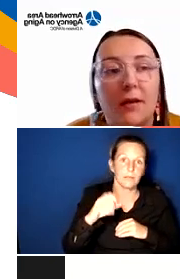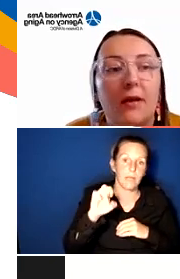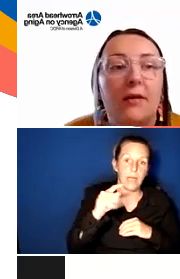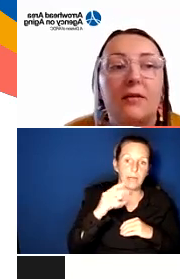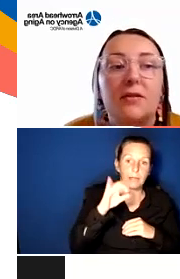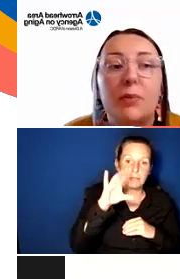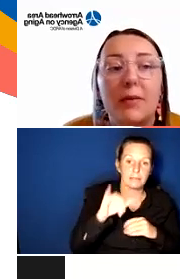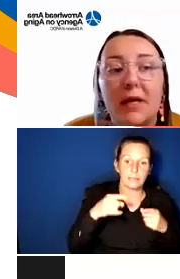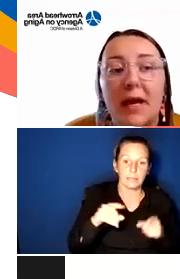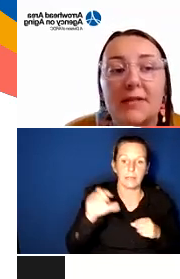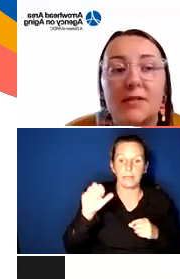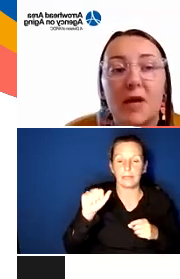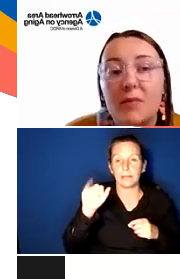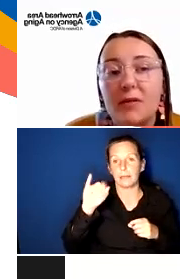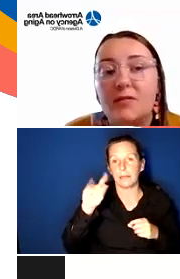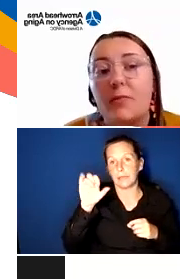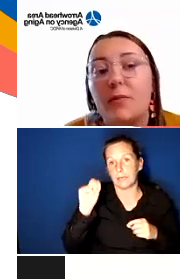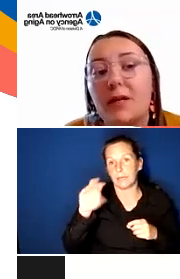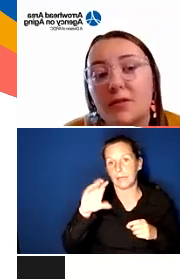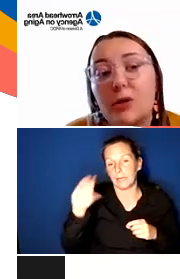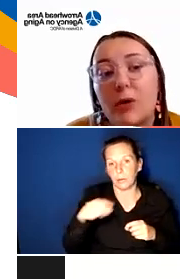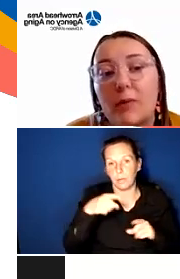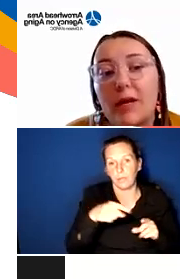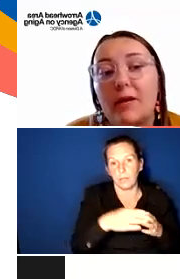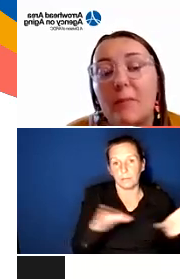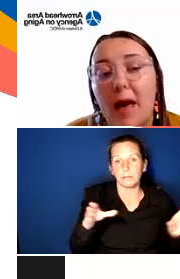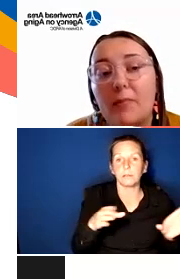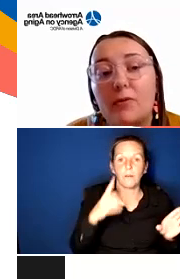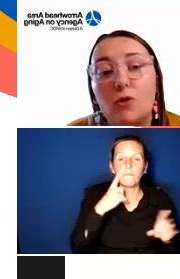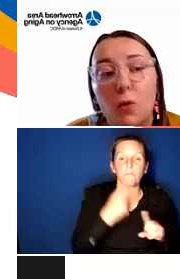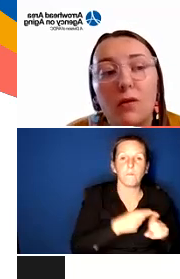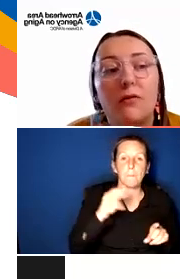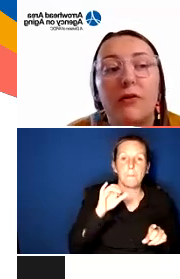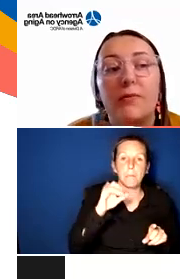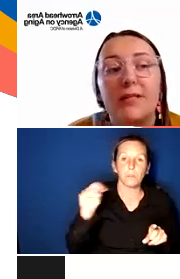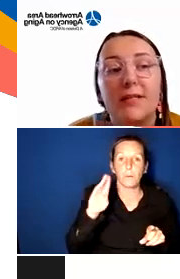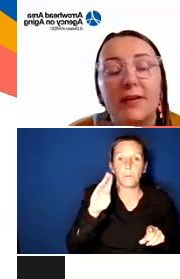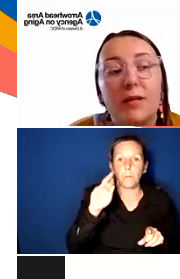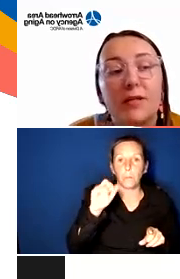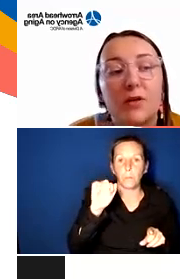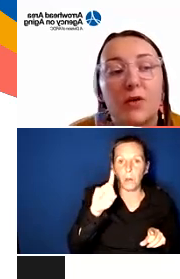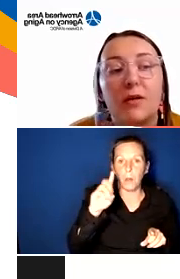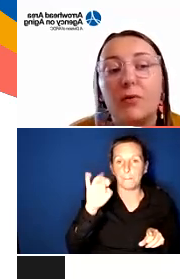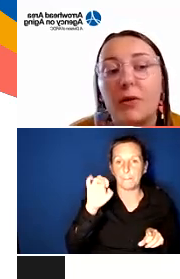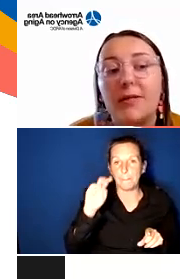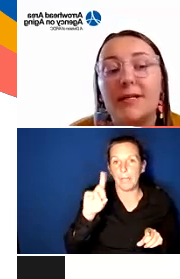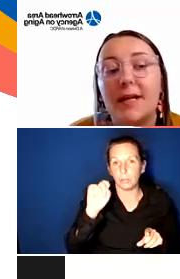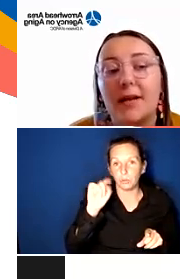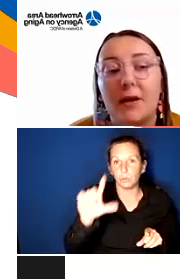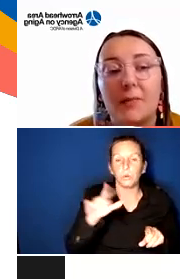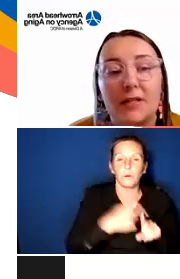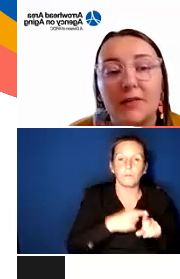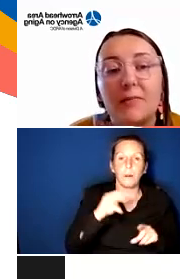County. This broadband access map is from the Minnesota Broadband Map tool from the State of Minnesota Employment